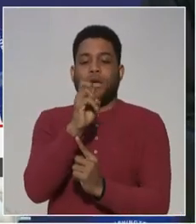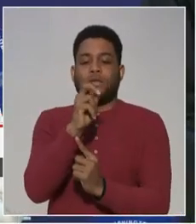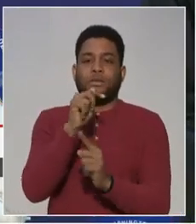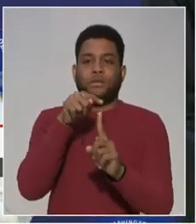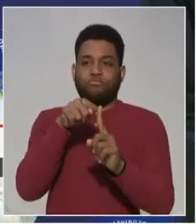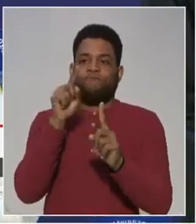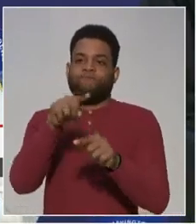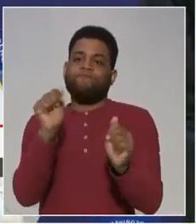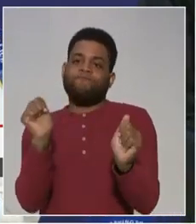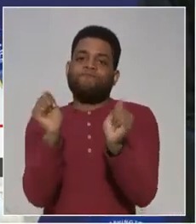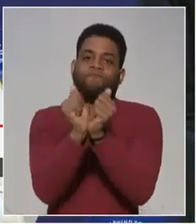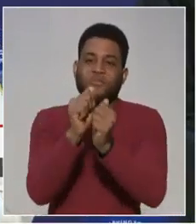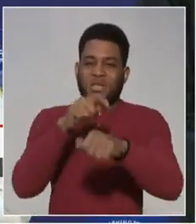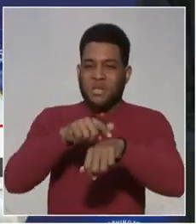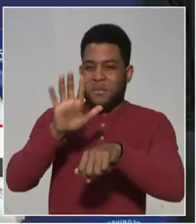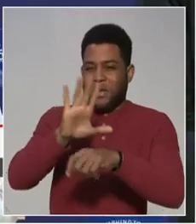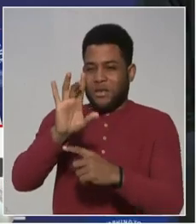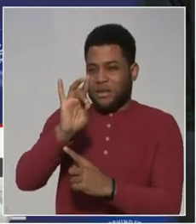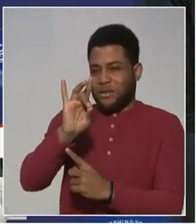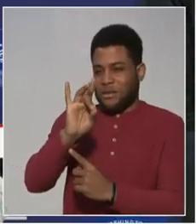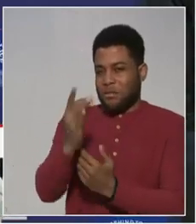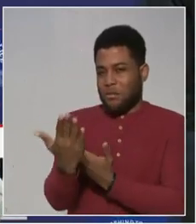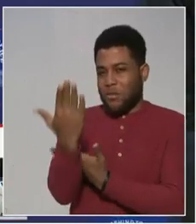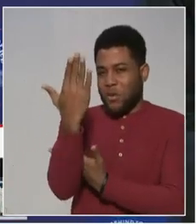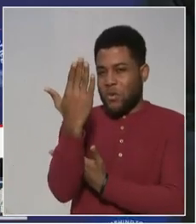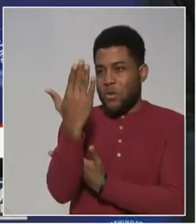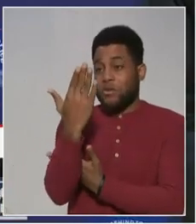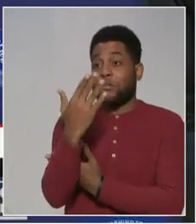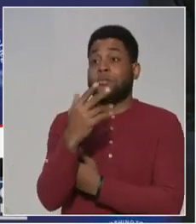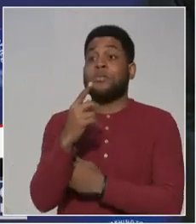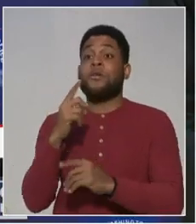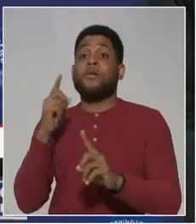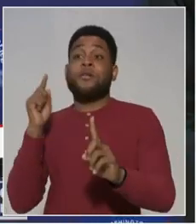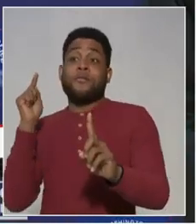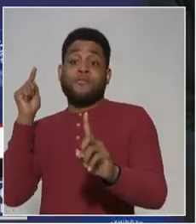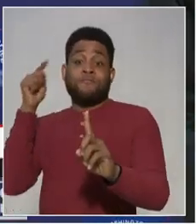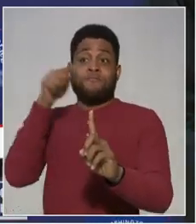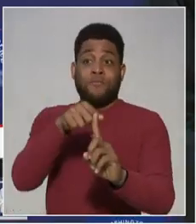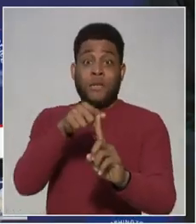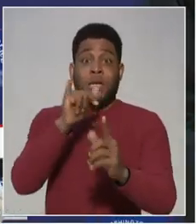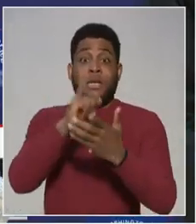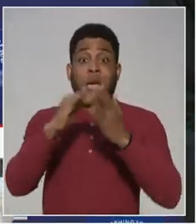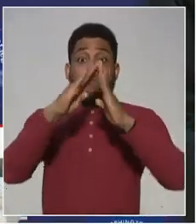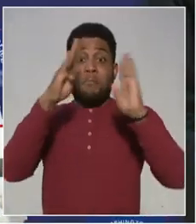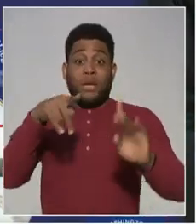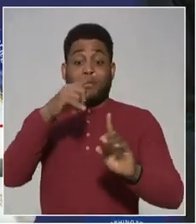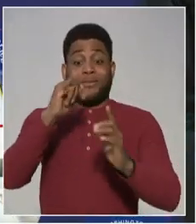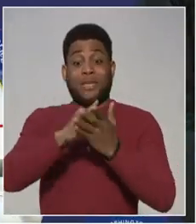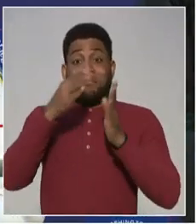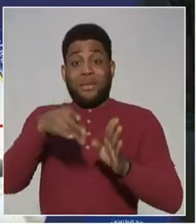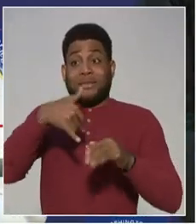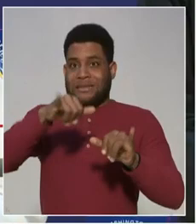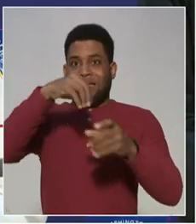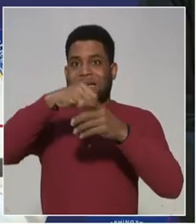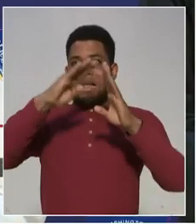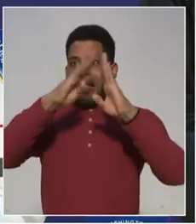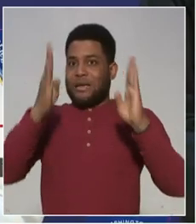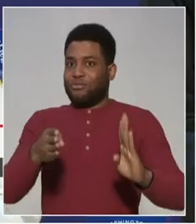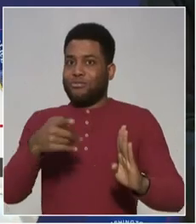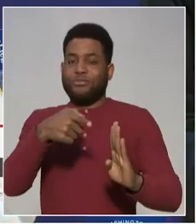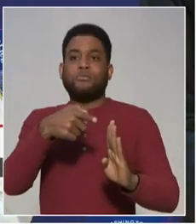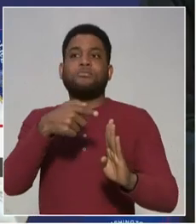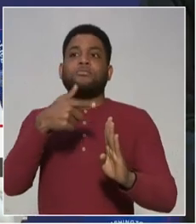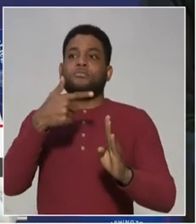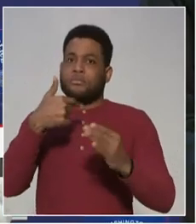individual still remains barricaded in the residence. This remains an active situation, and our emergency response team is still